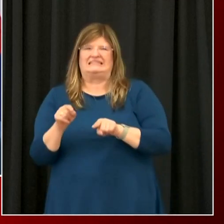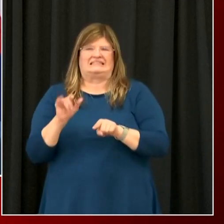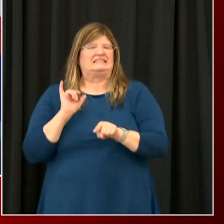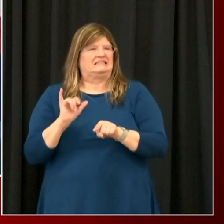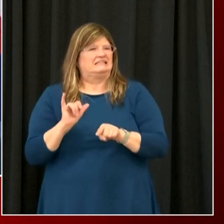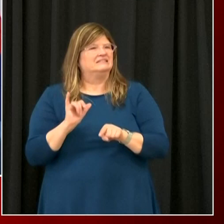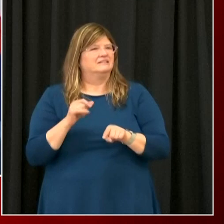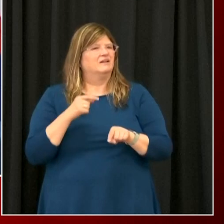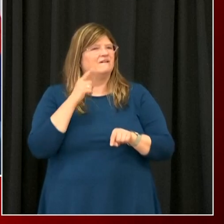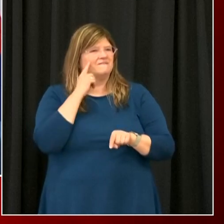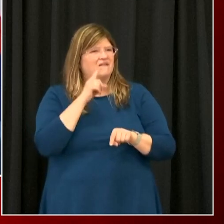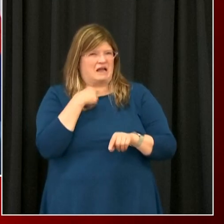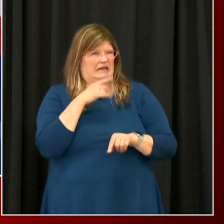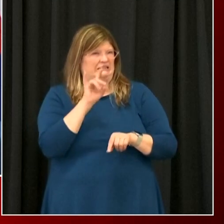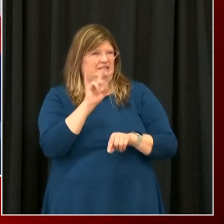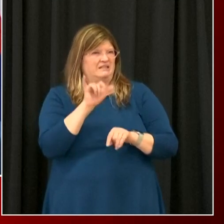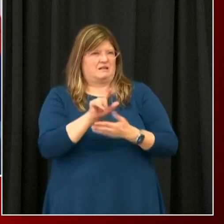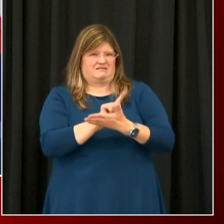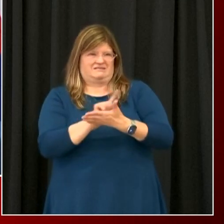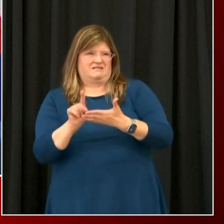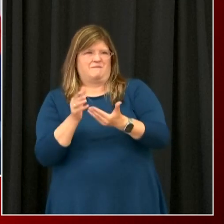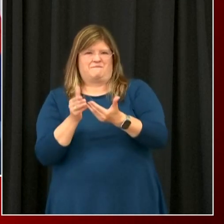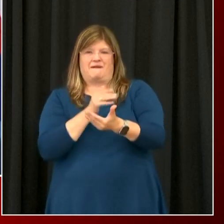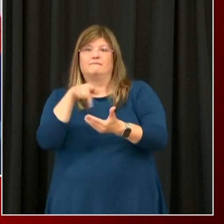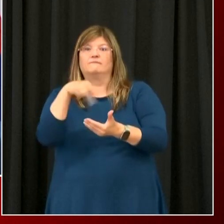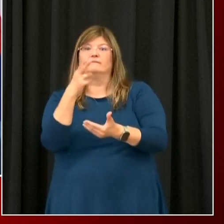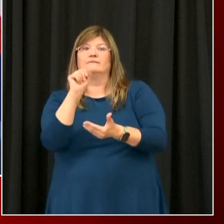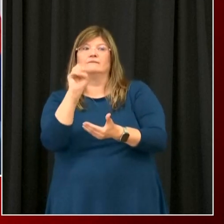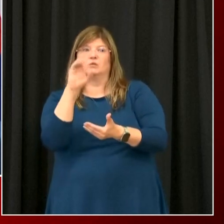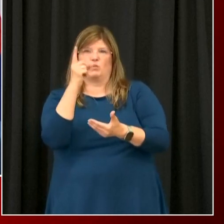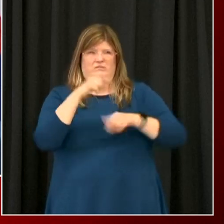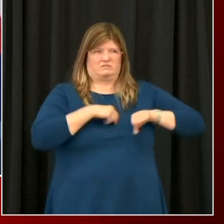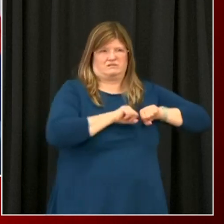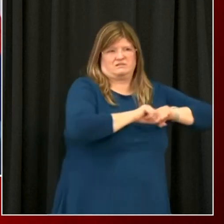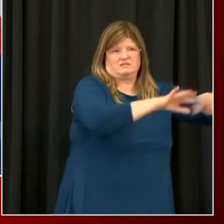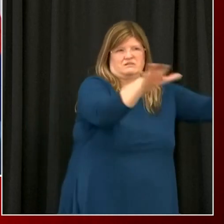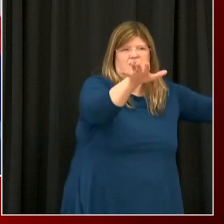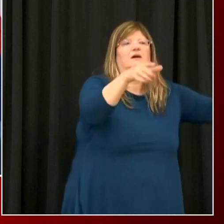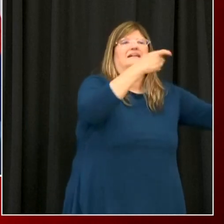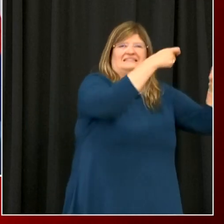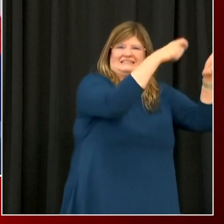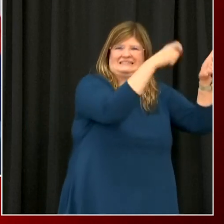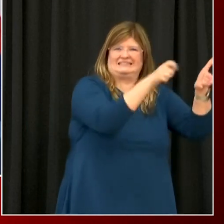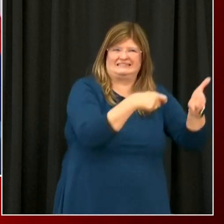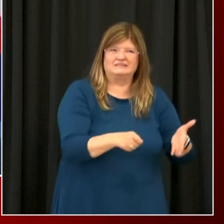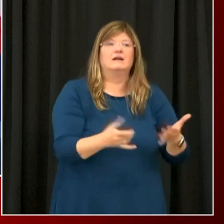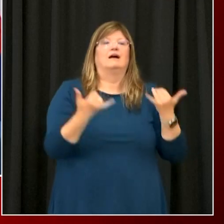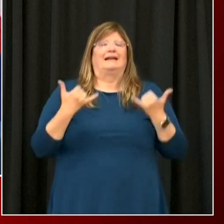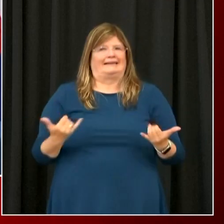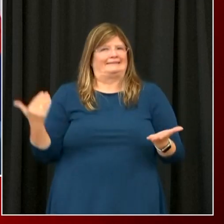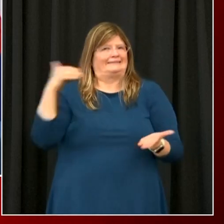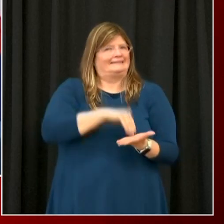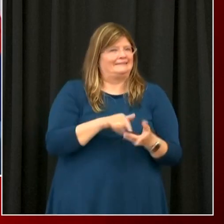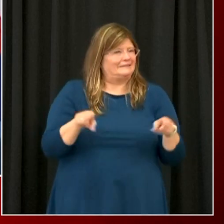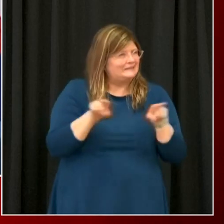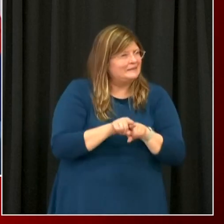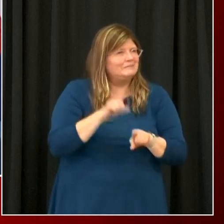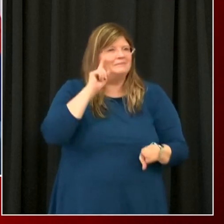time, and our teams will be thinking about those now. A lot of what we have done already in terms